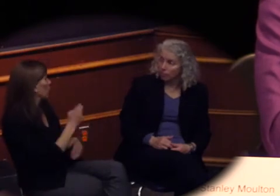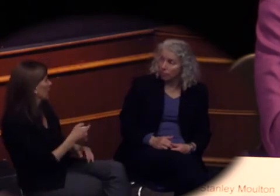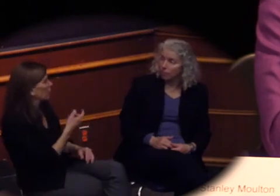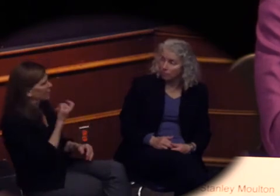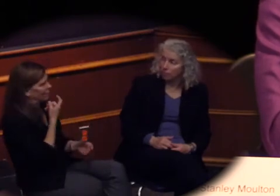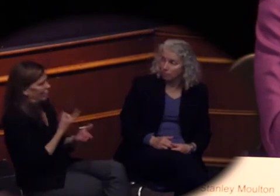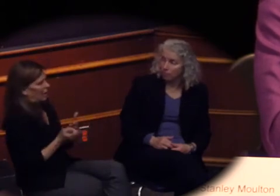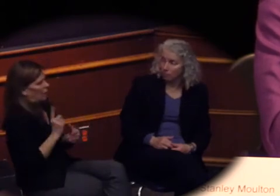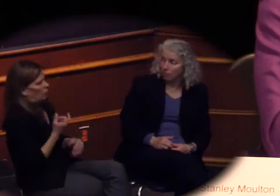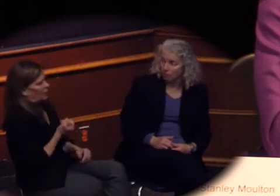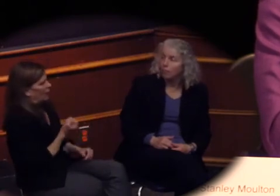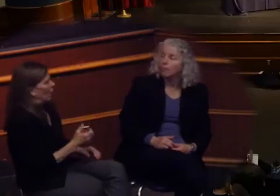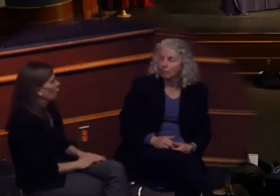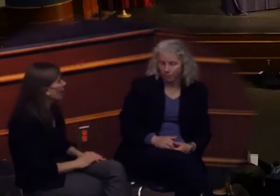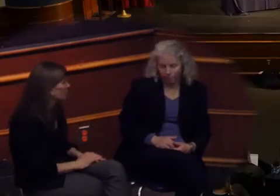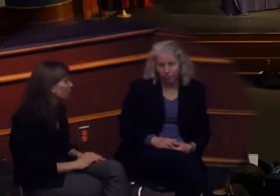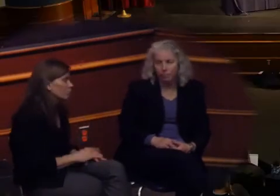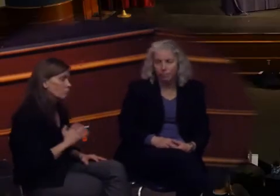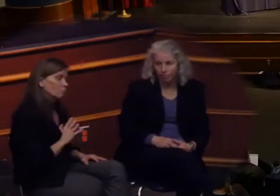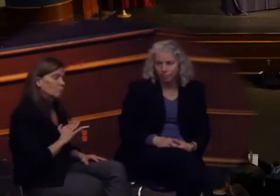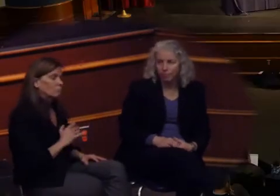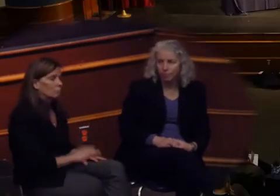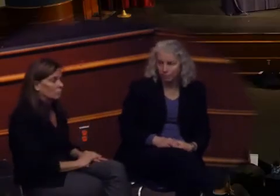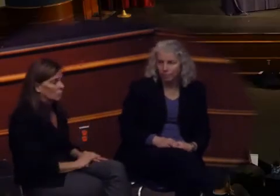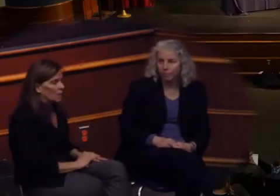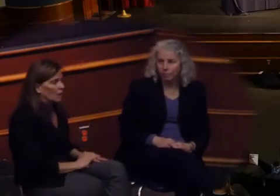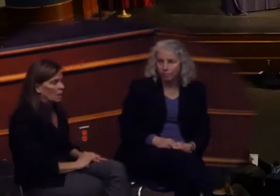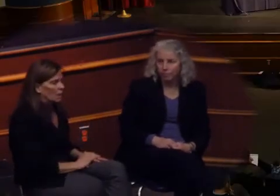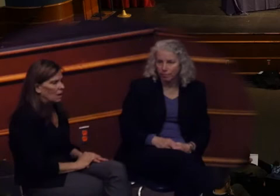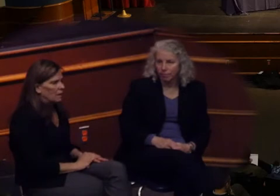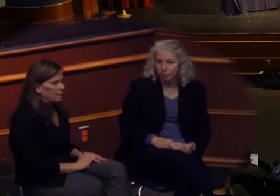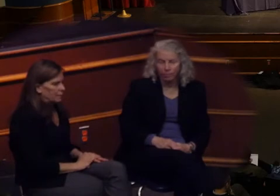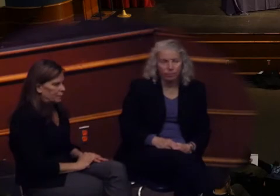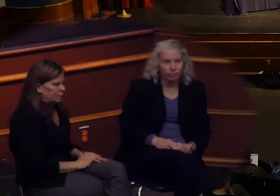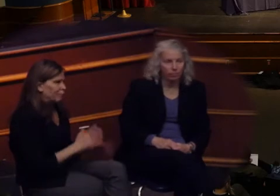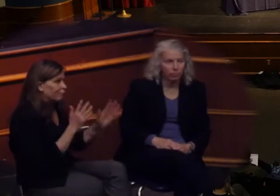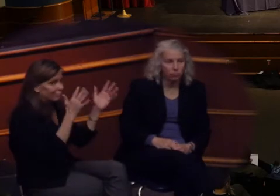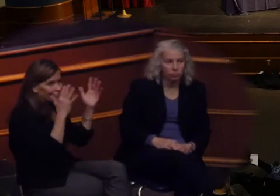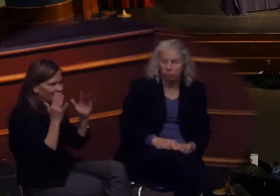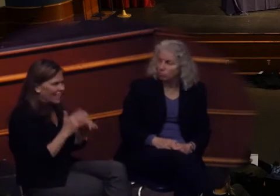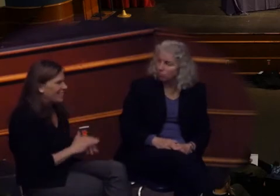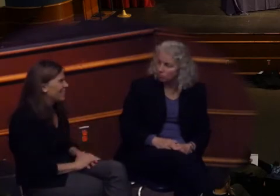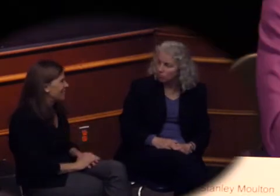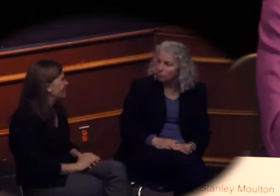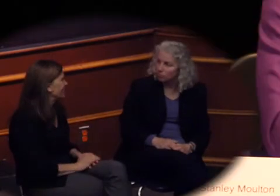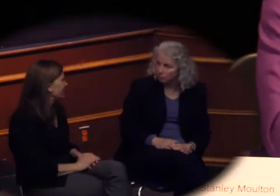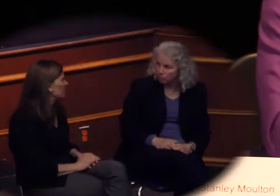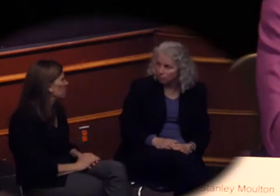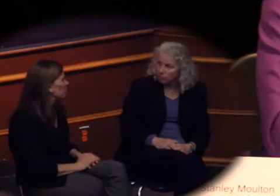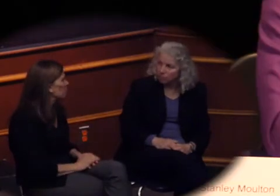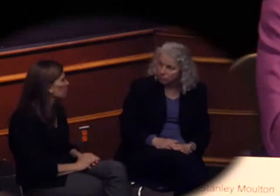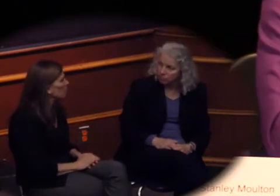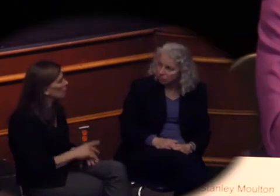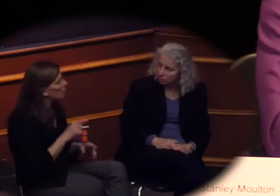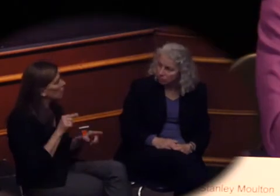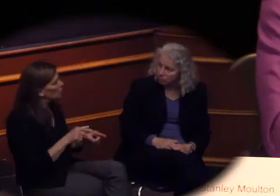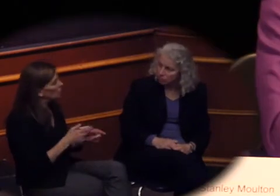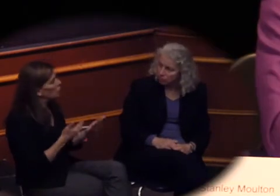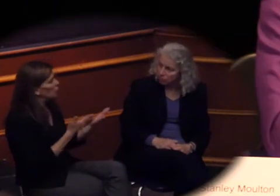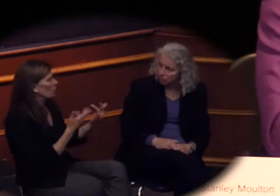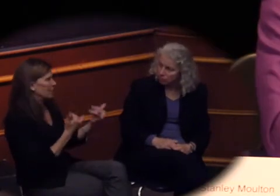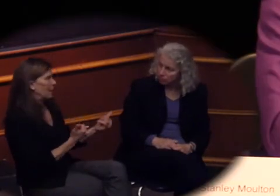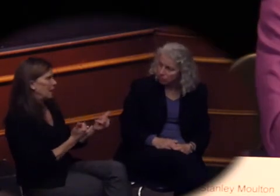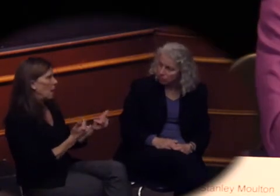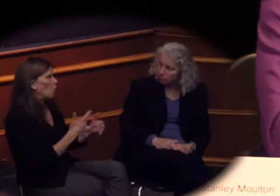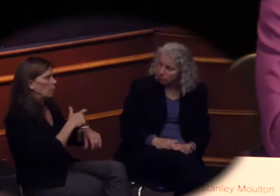that now may be the